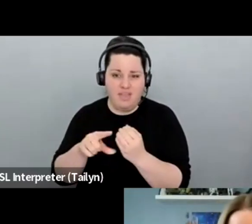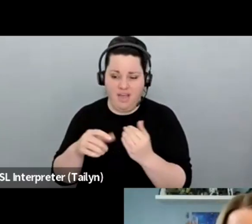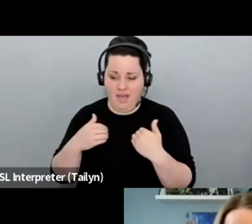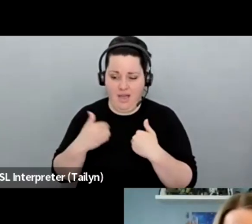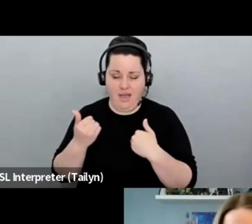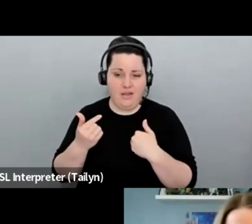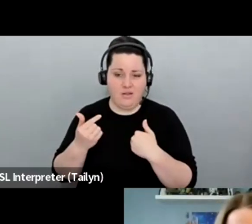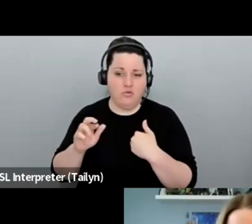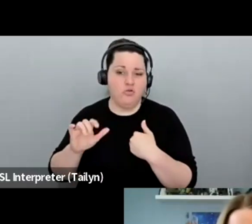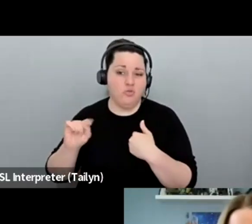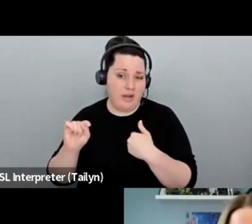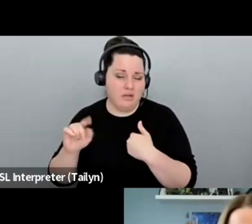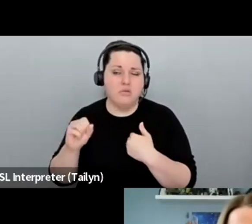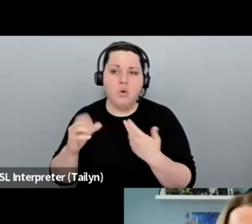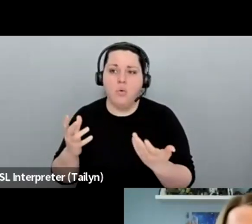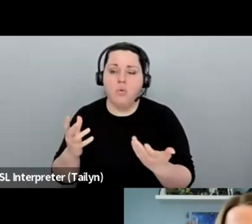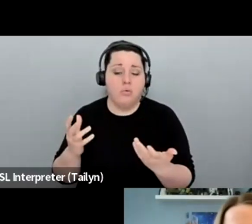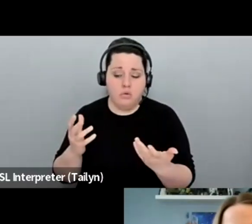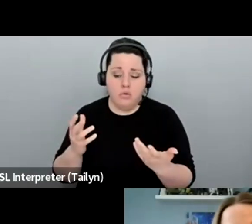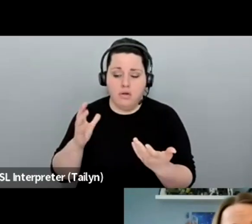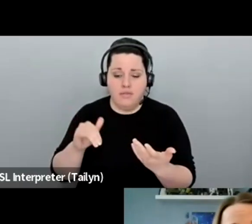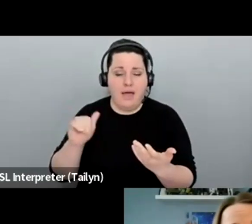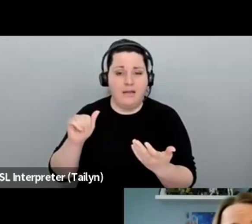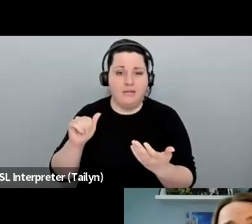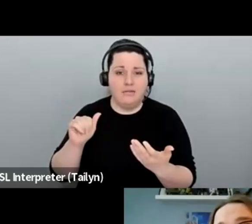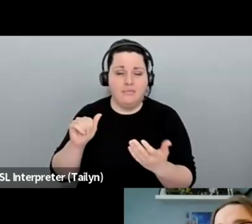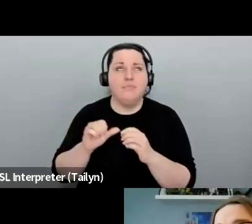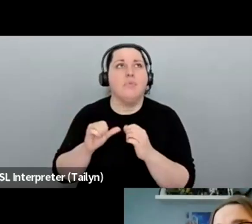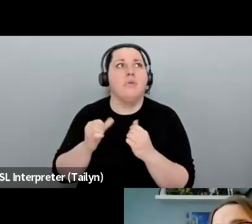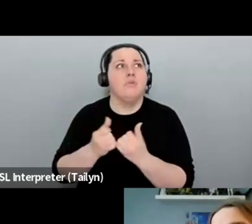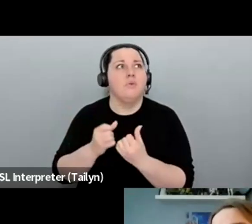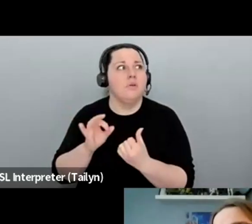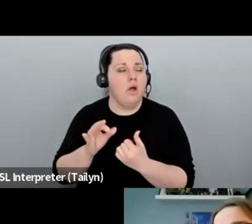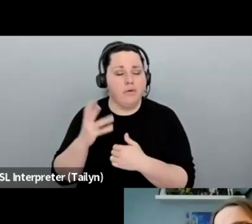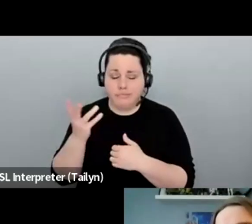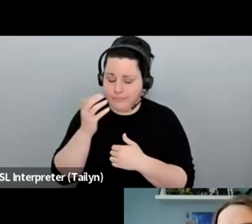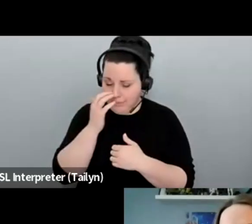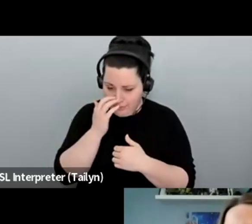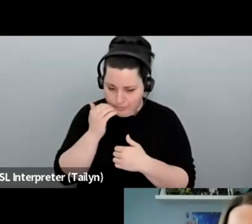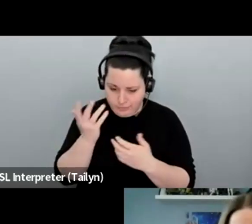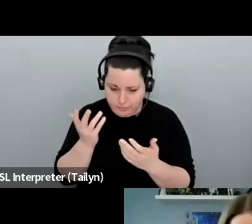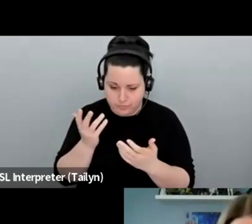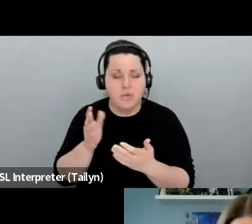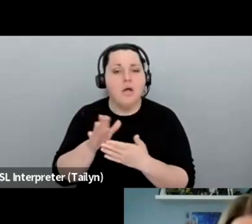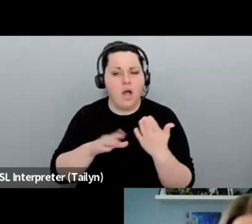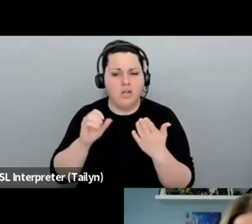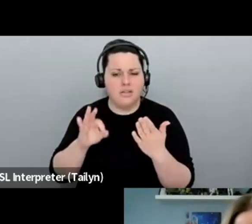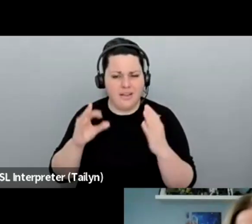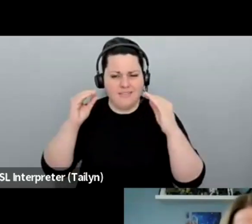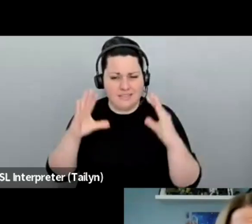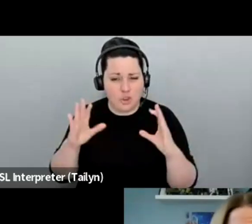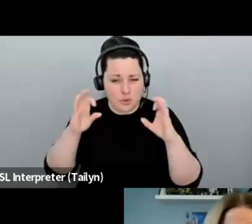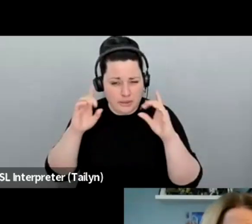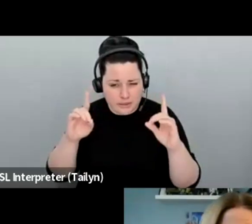grants. So it was the Association of oh gosh, the colleges of teacher